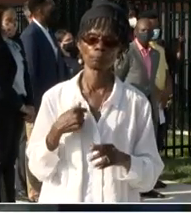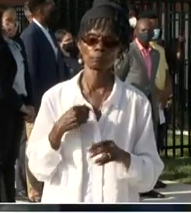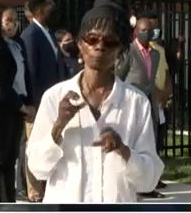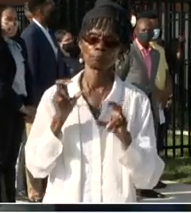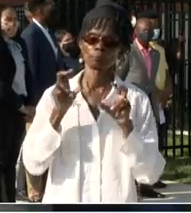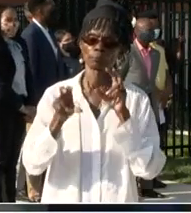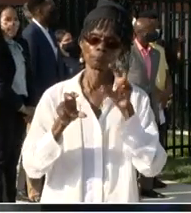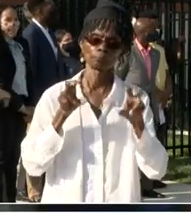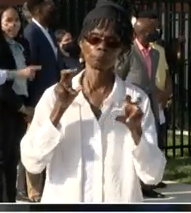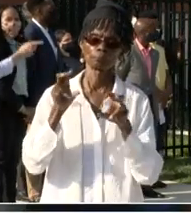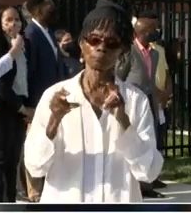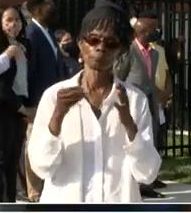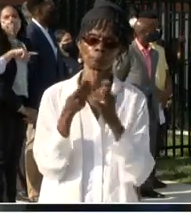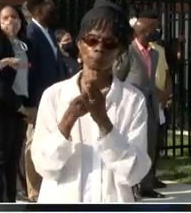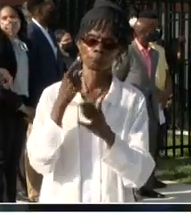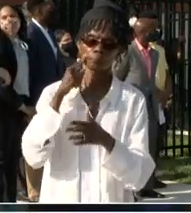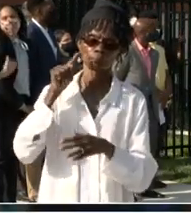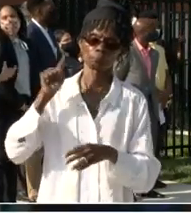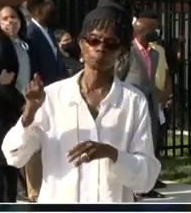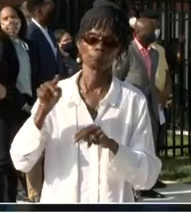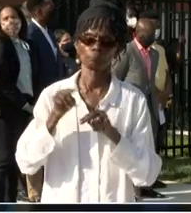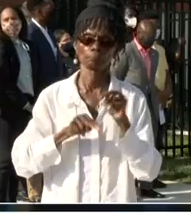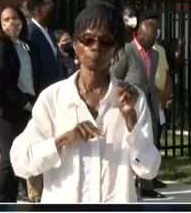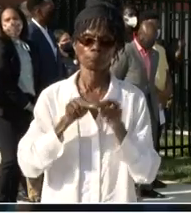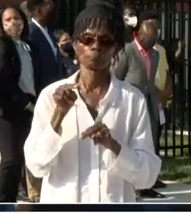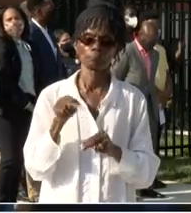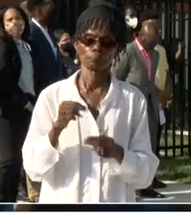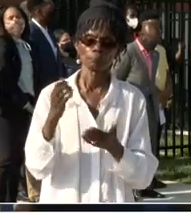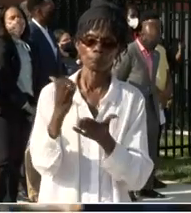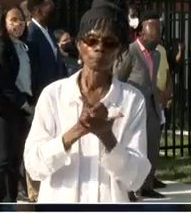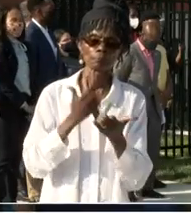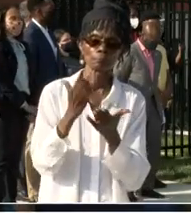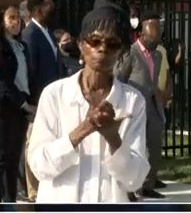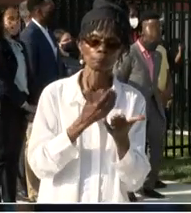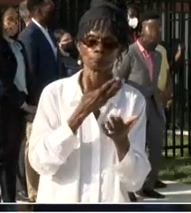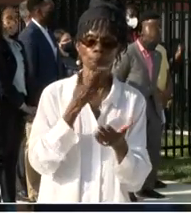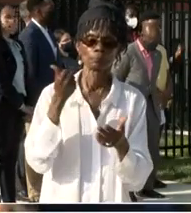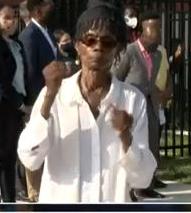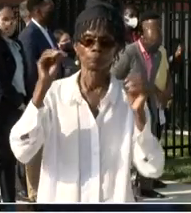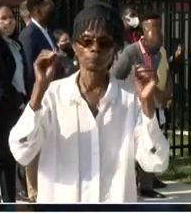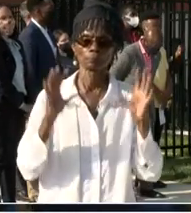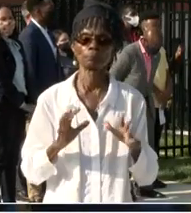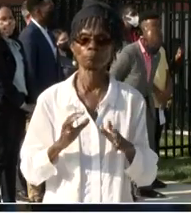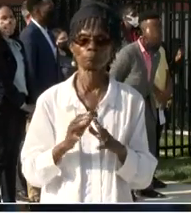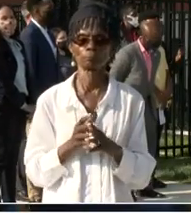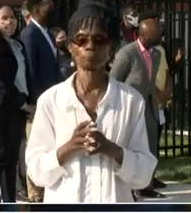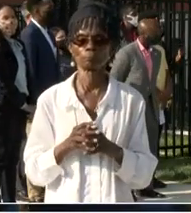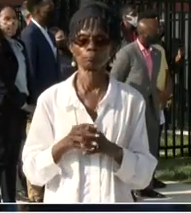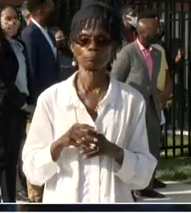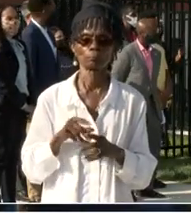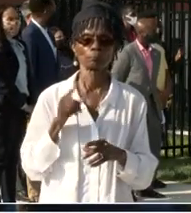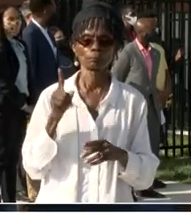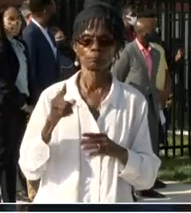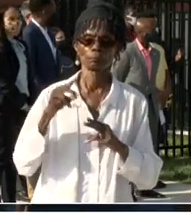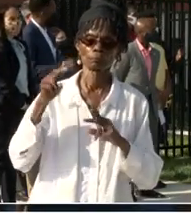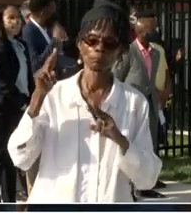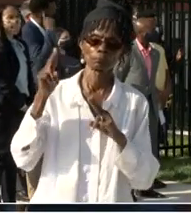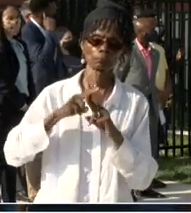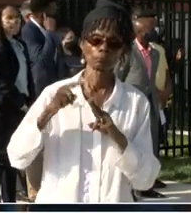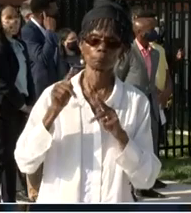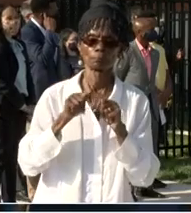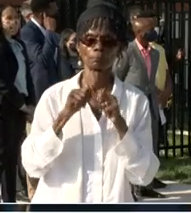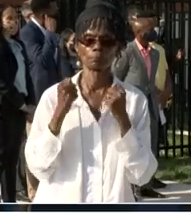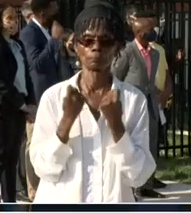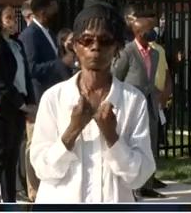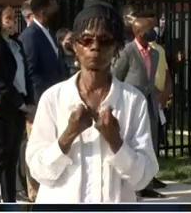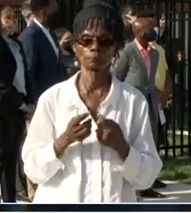we're investing in our educators. Agree wholeheartedly with the mayor. You can't beat this team of educators that we have in our